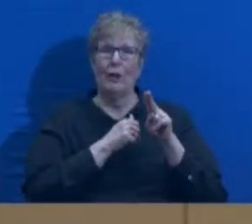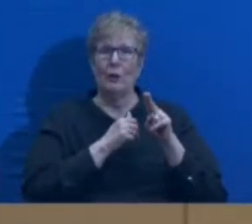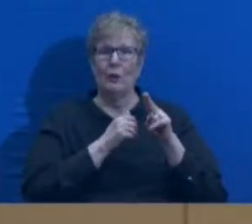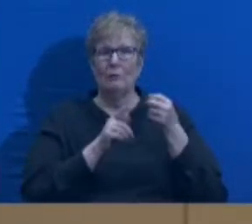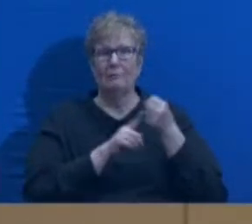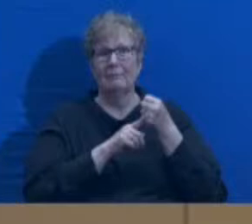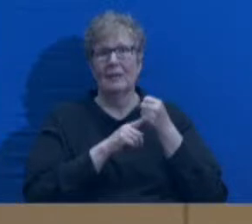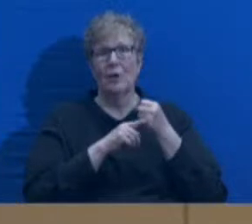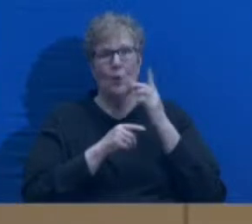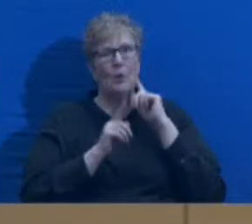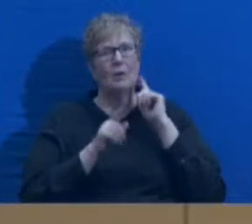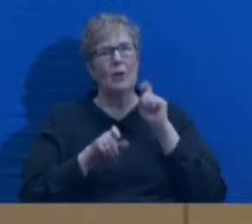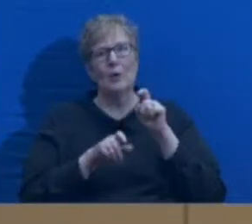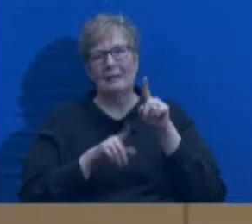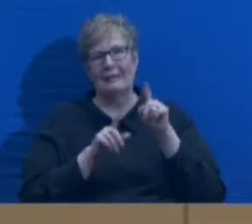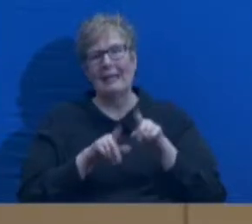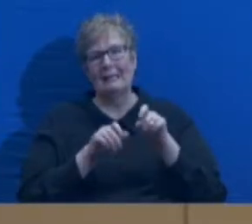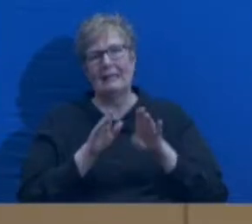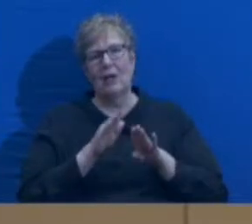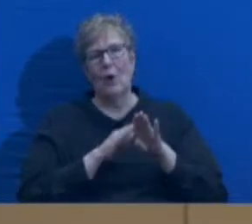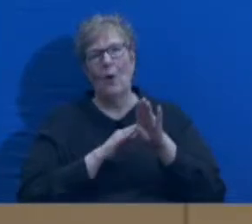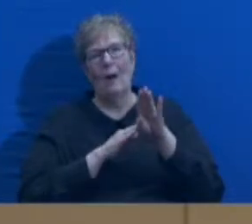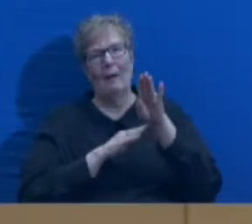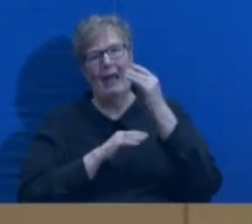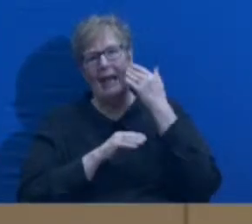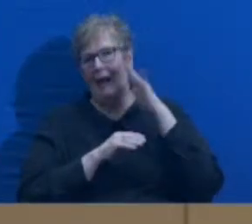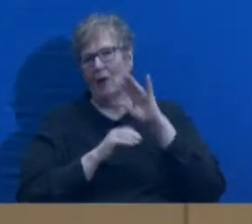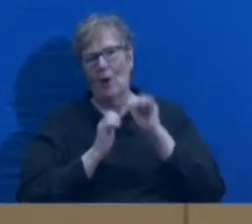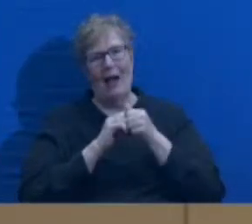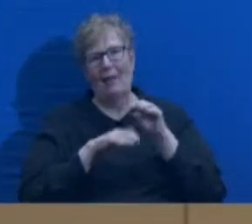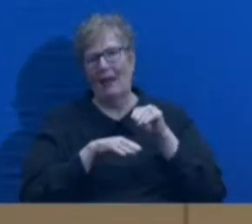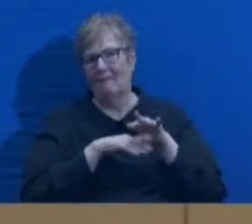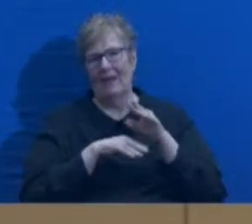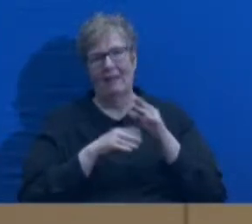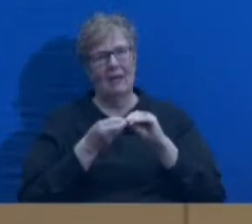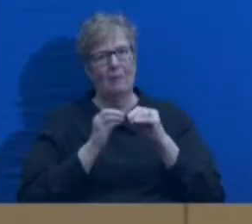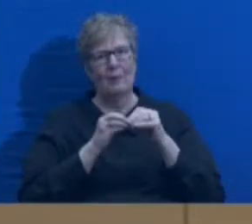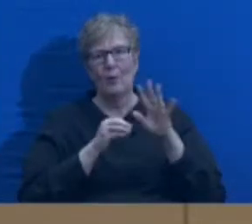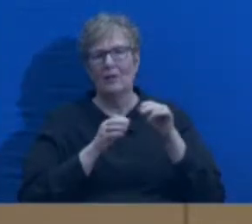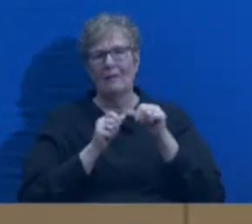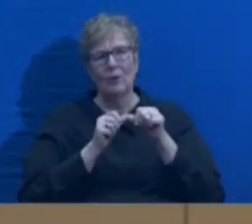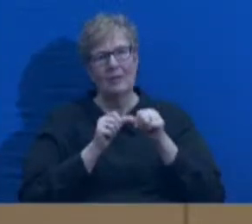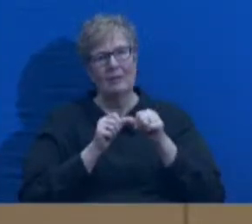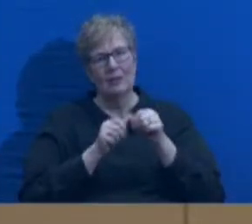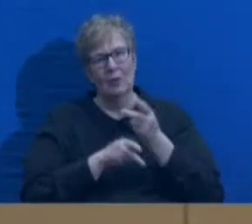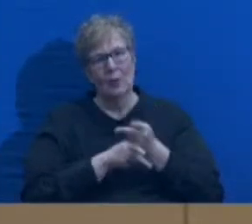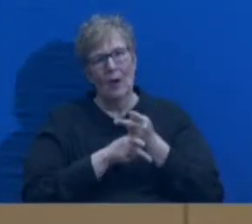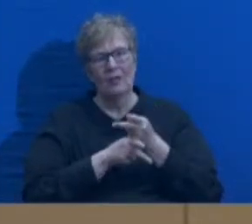some testing go up. And I'm not sure what that's going to do to our numbers. We'll just have to continue to watch that.